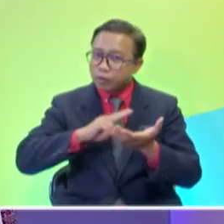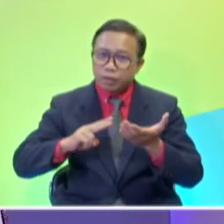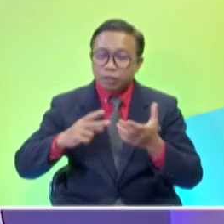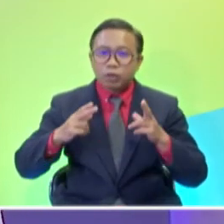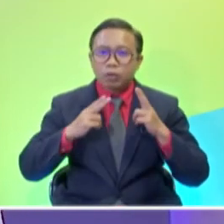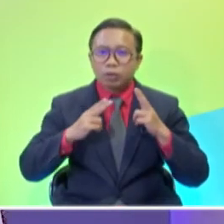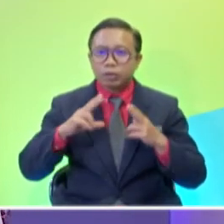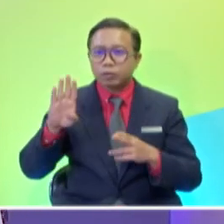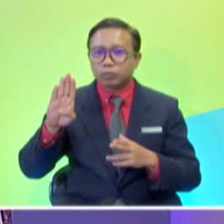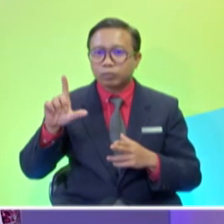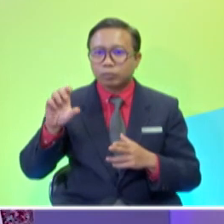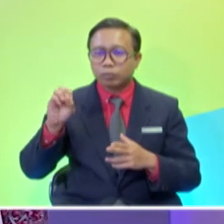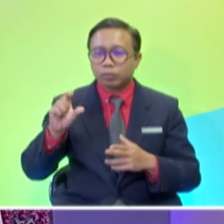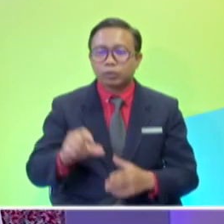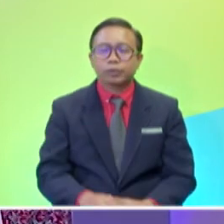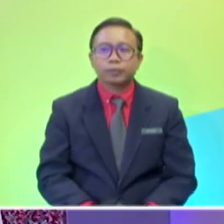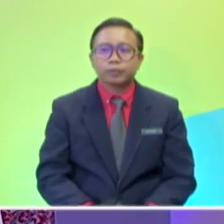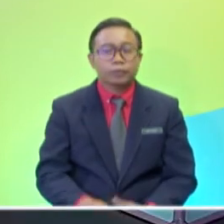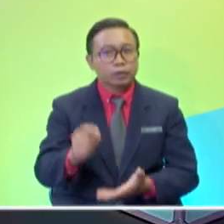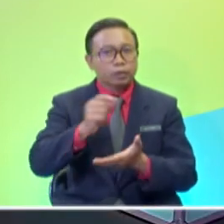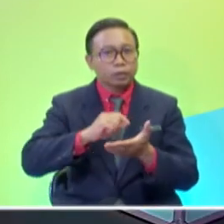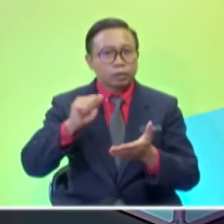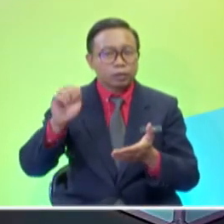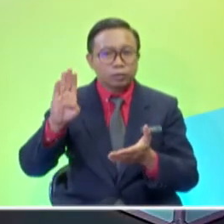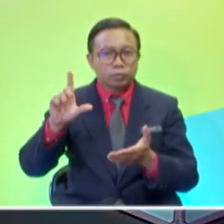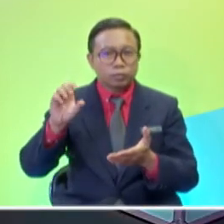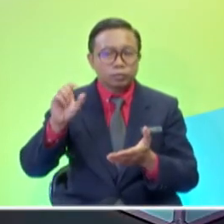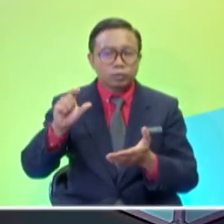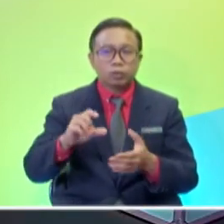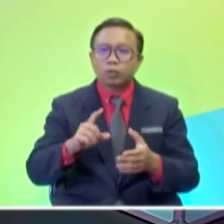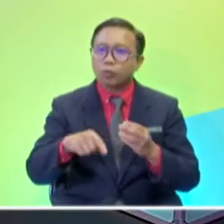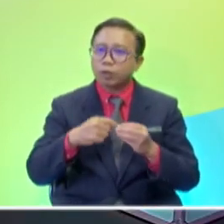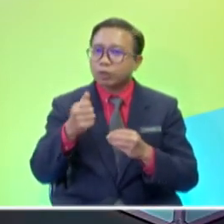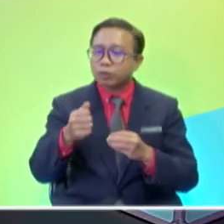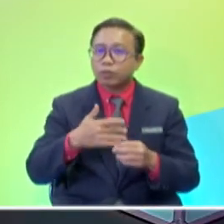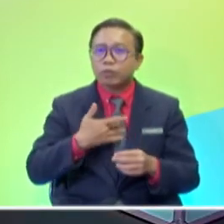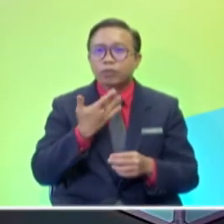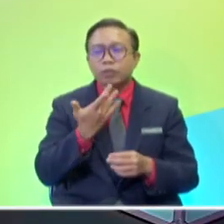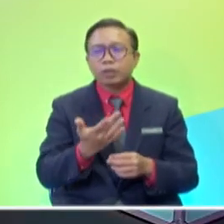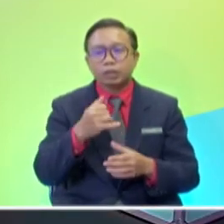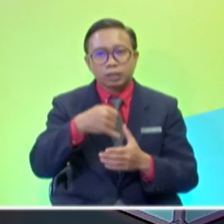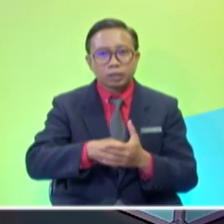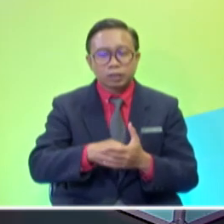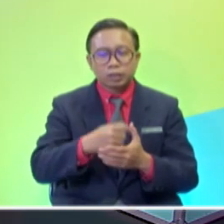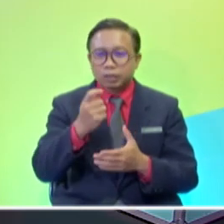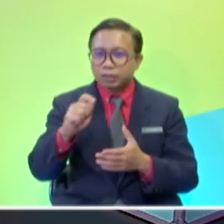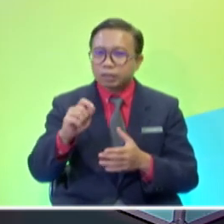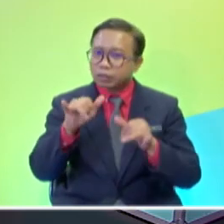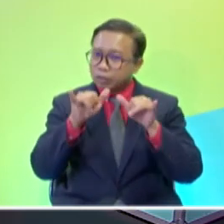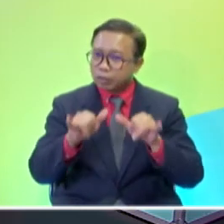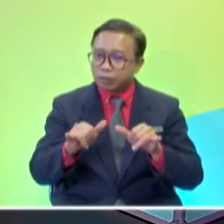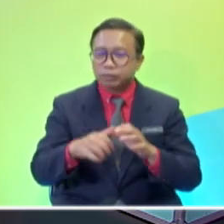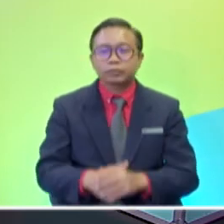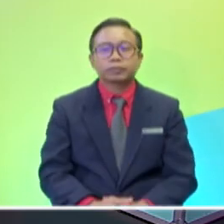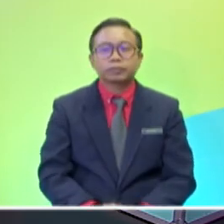at their pictures, etc. So writing a blog has that impact where you can actually feel that you're in that current state.